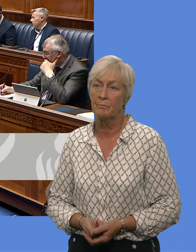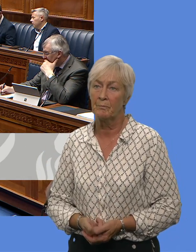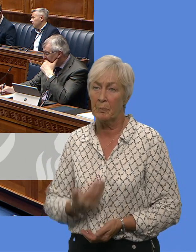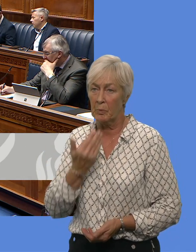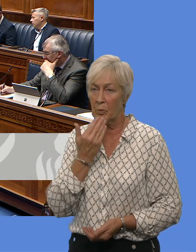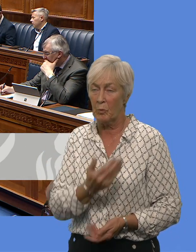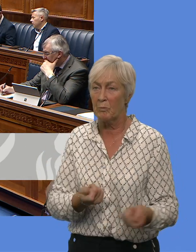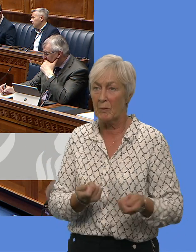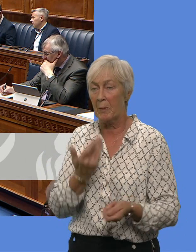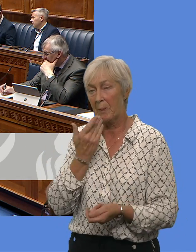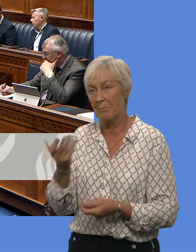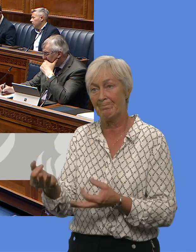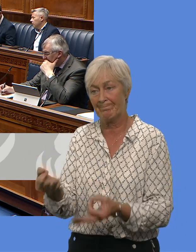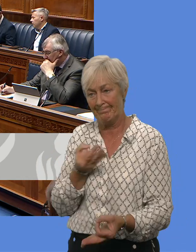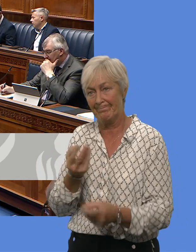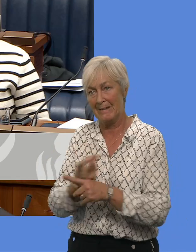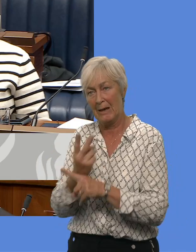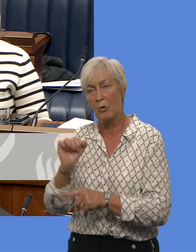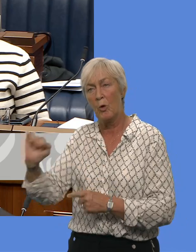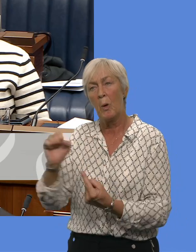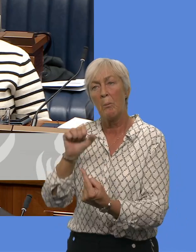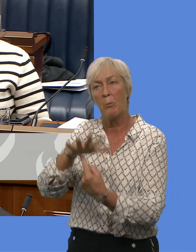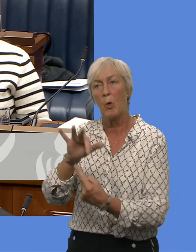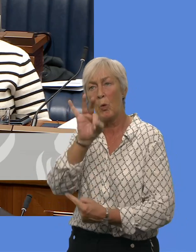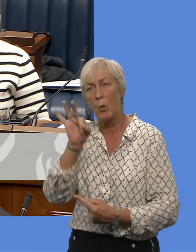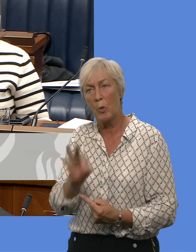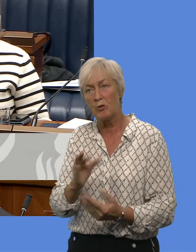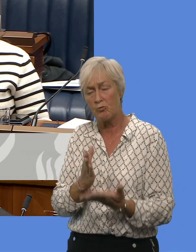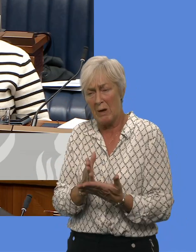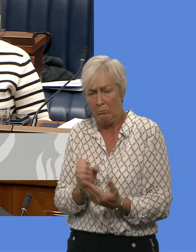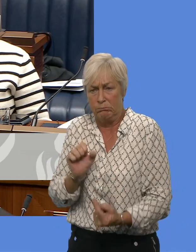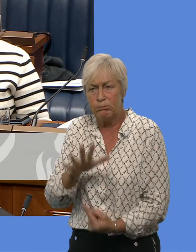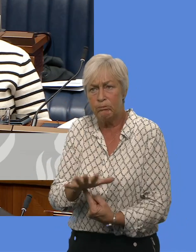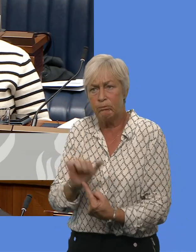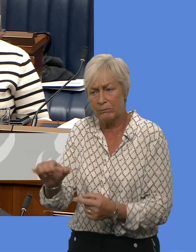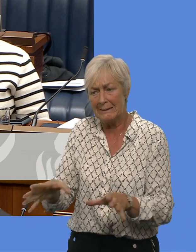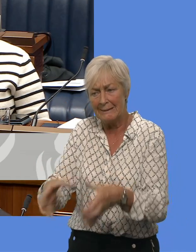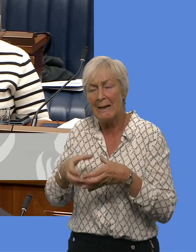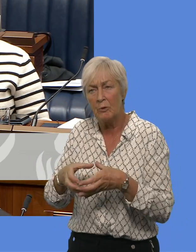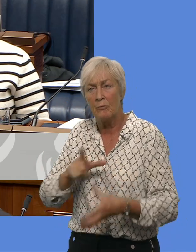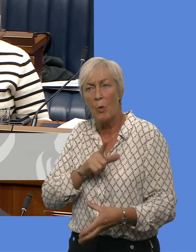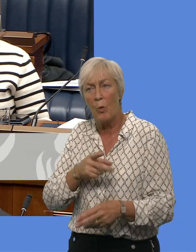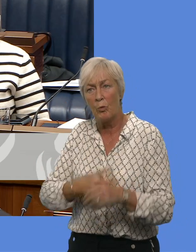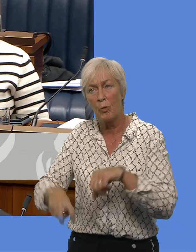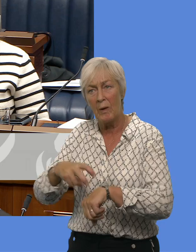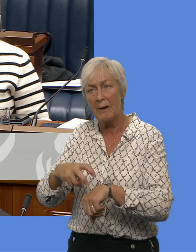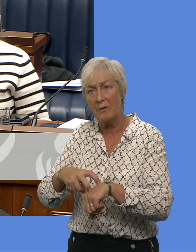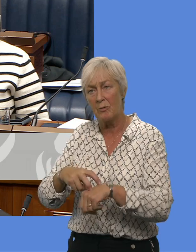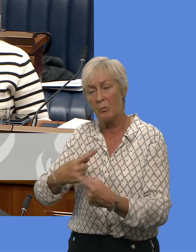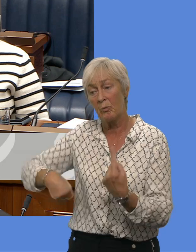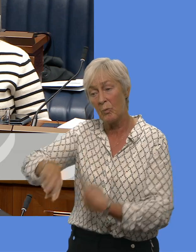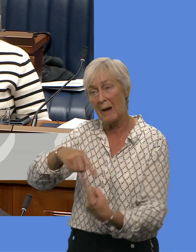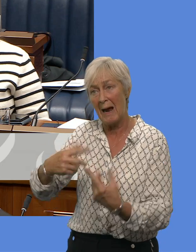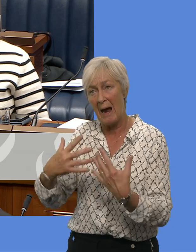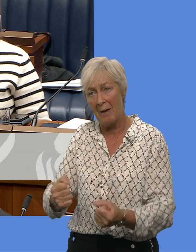Speaker. I thank the member for, again, her important question about this really critical industry for Northern Ireland. We have